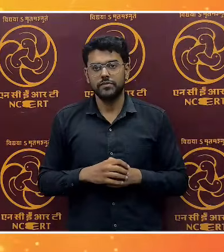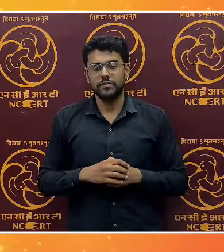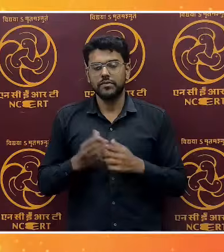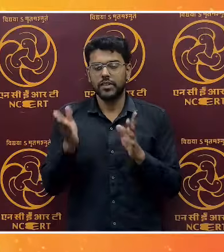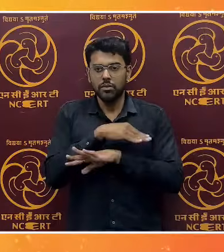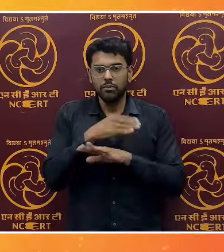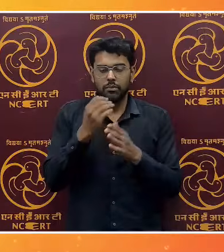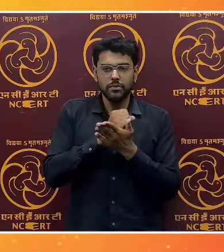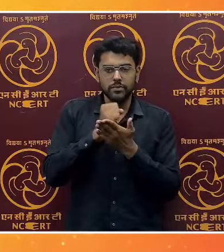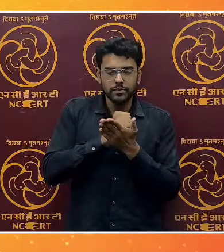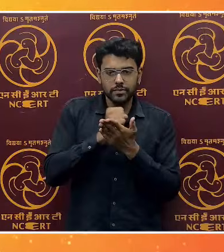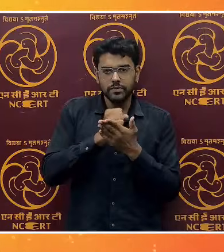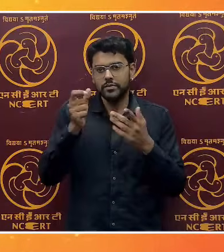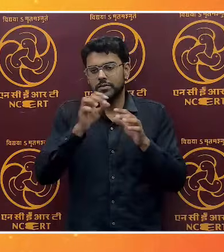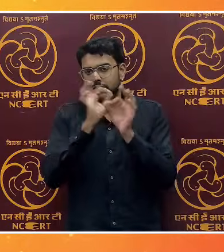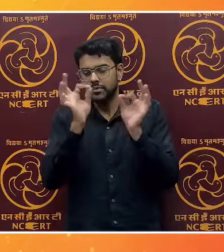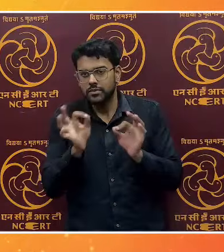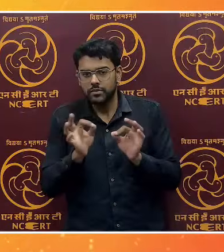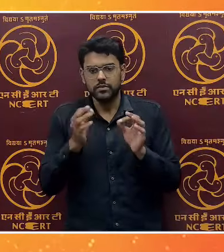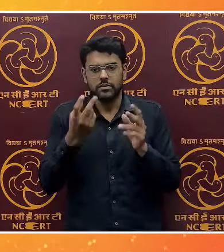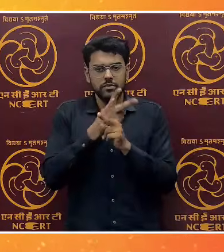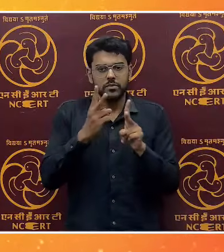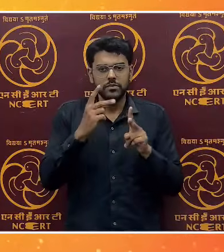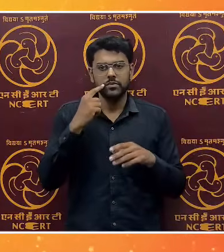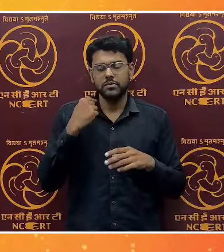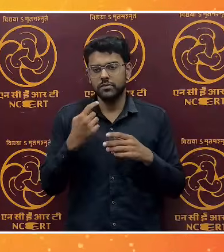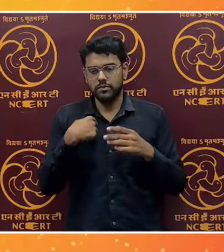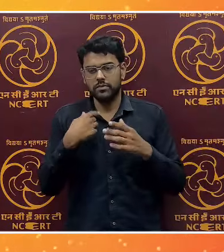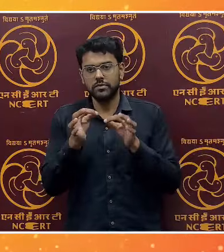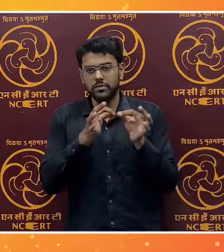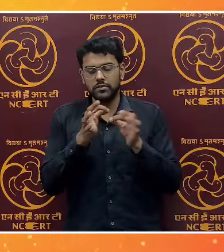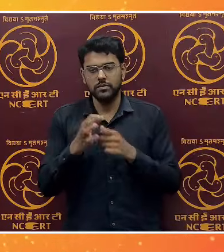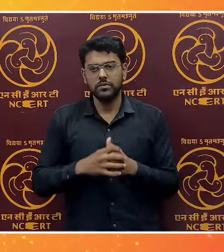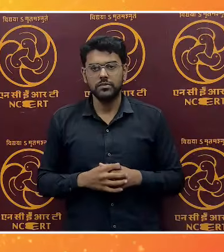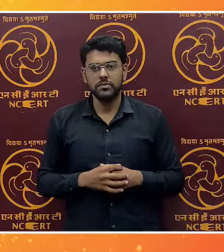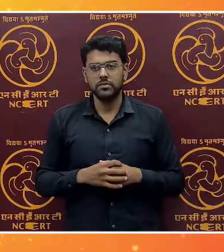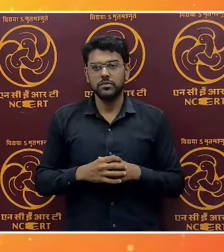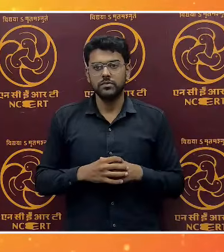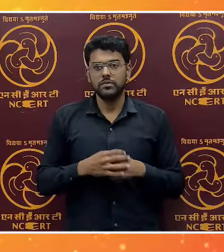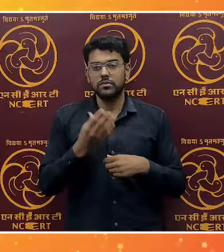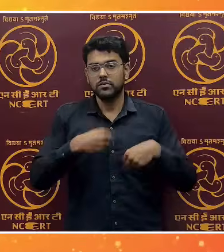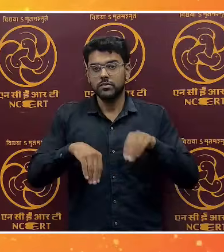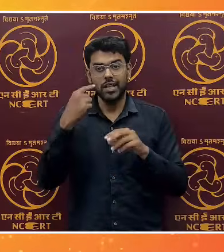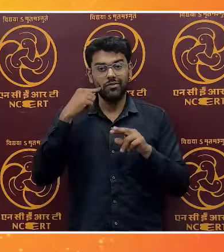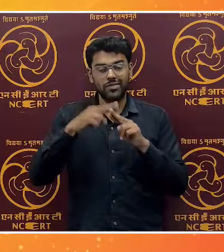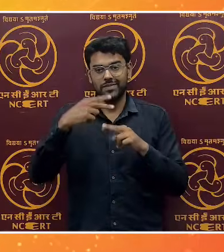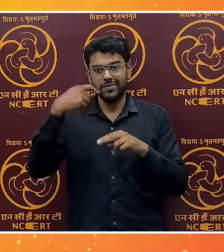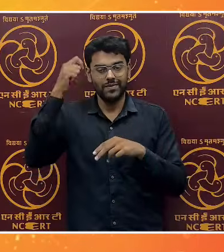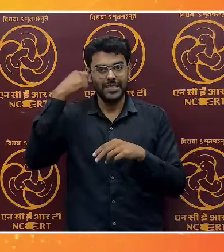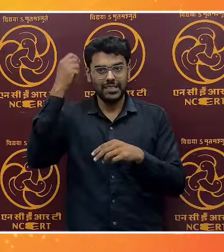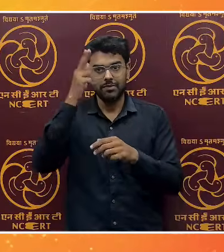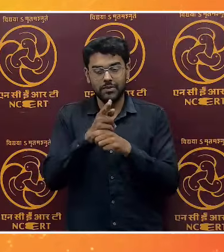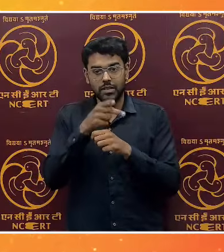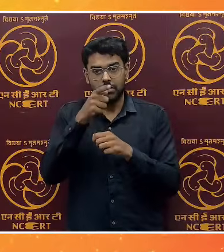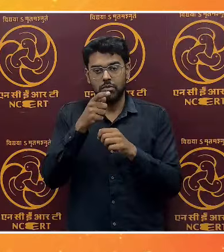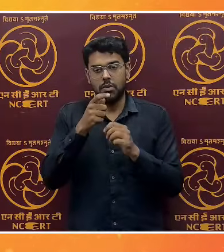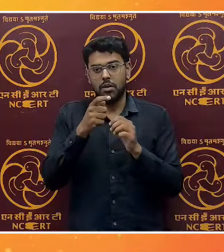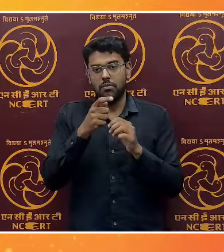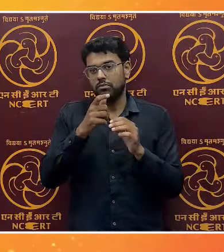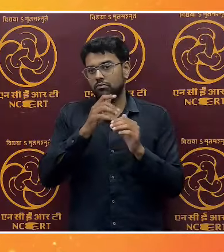thing, which pre-shoot preparation, which I'll explain you. And another is on camera performance